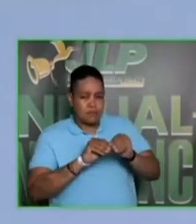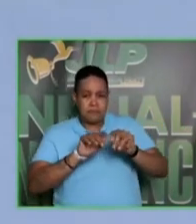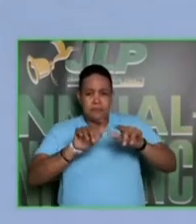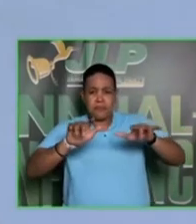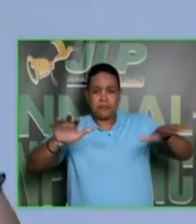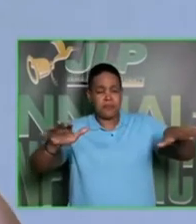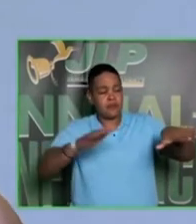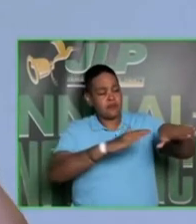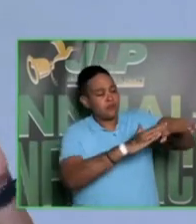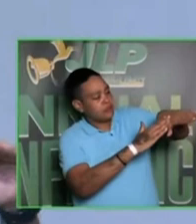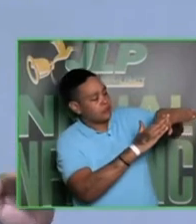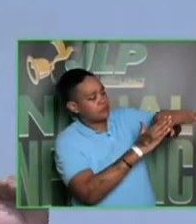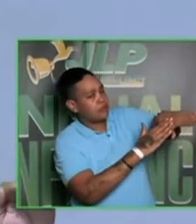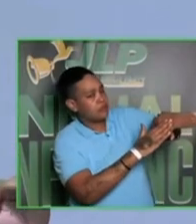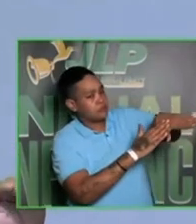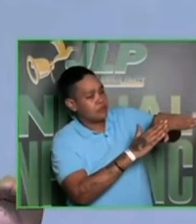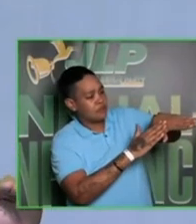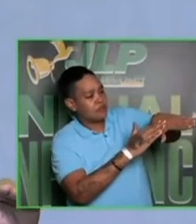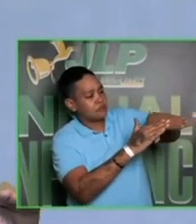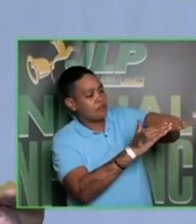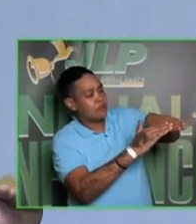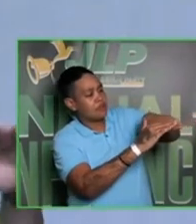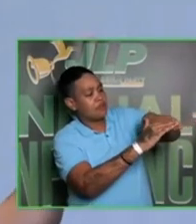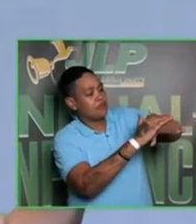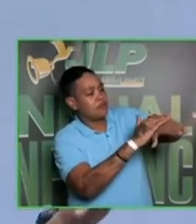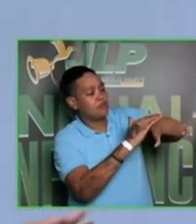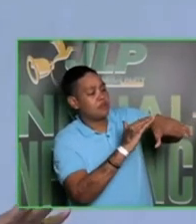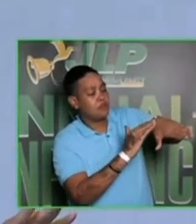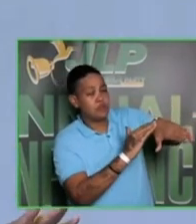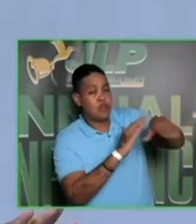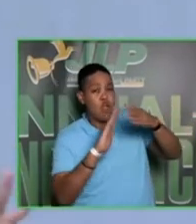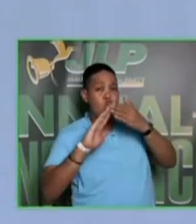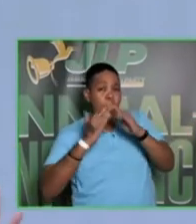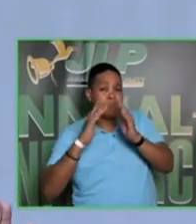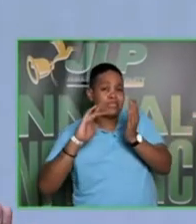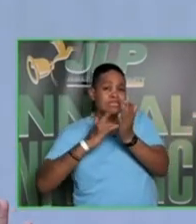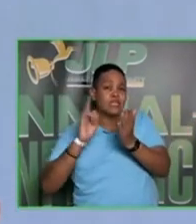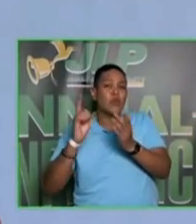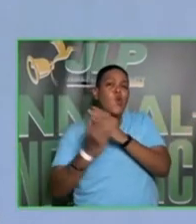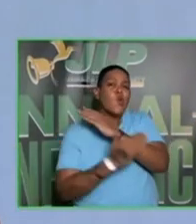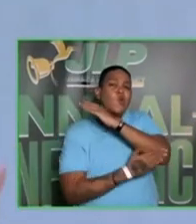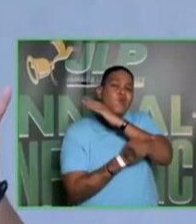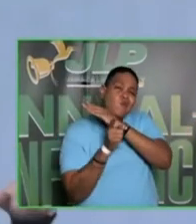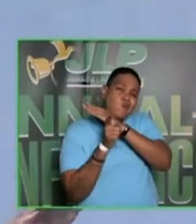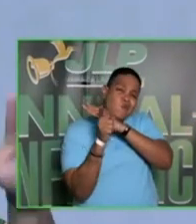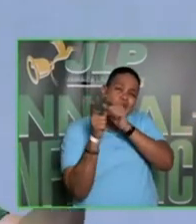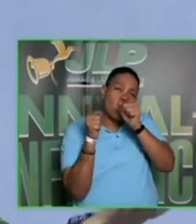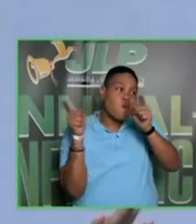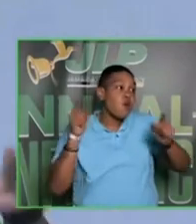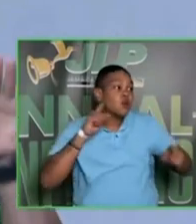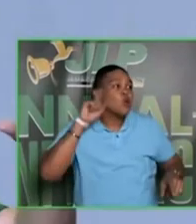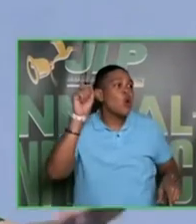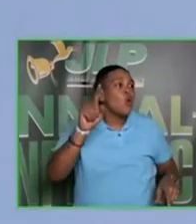to urban centers in rural areas. So they will go to the urban townships, the town